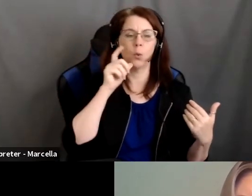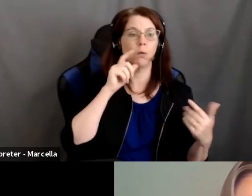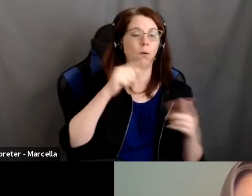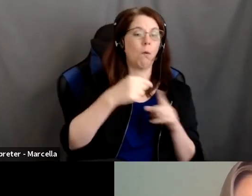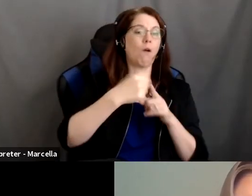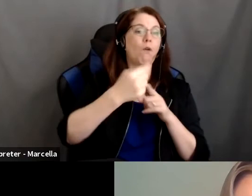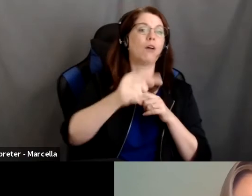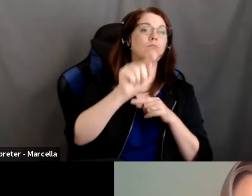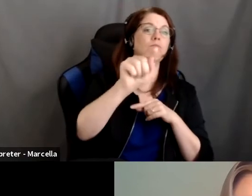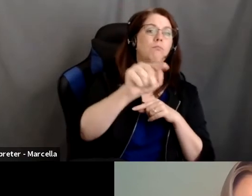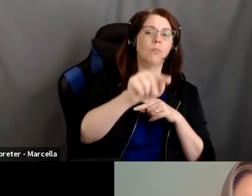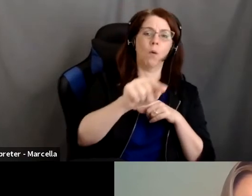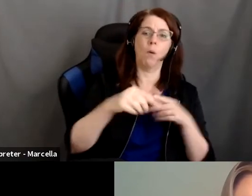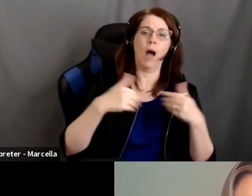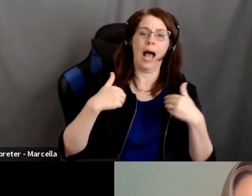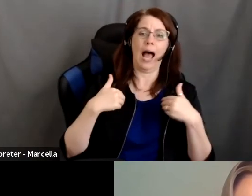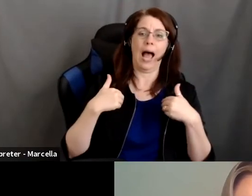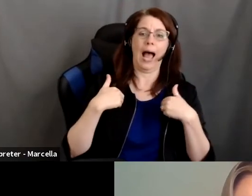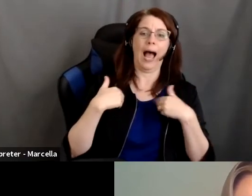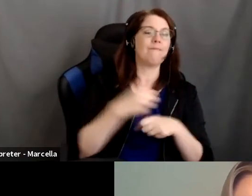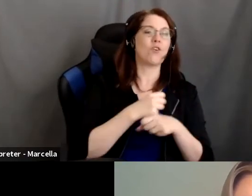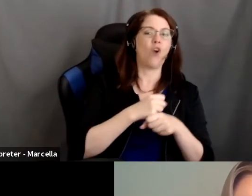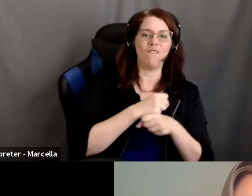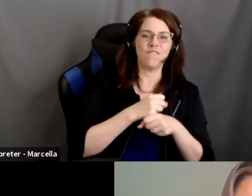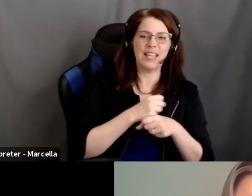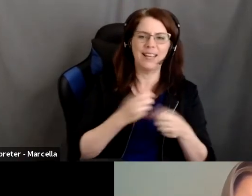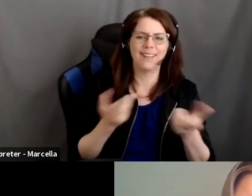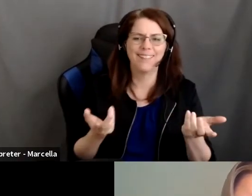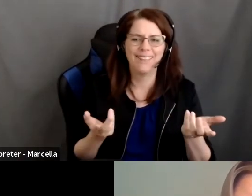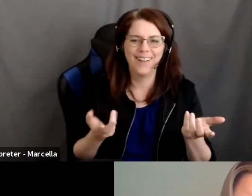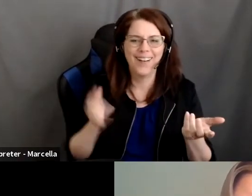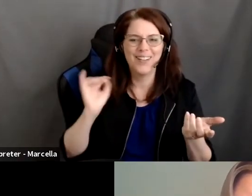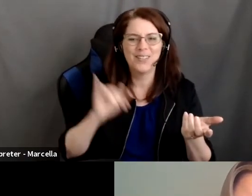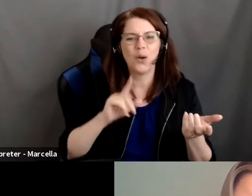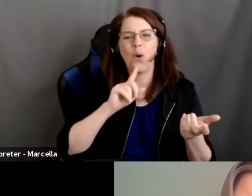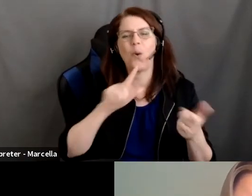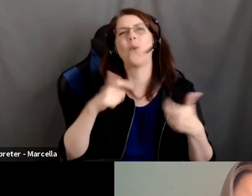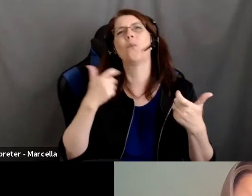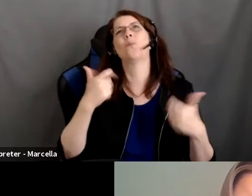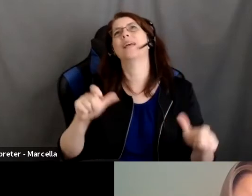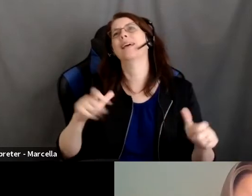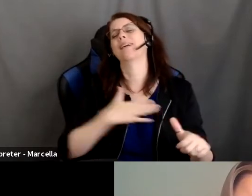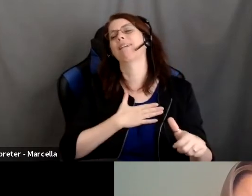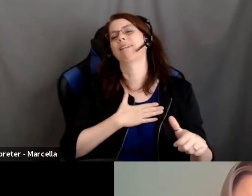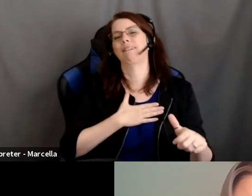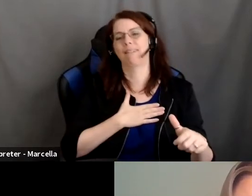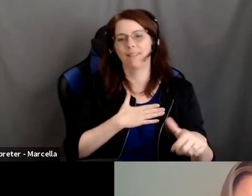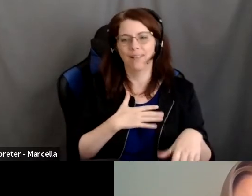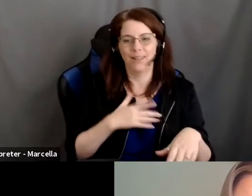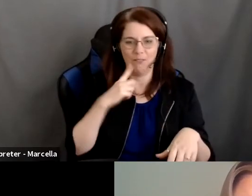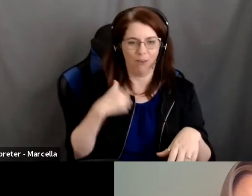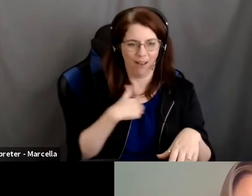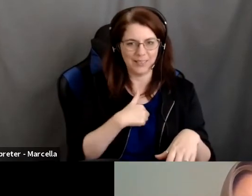street from us said, I've got coffee made. Those were such big things for us to